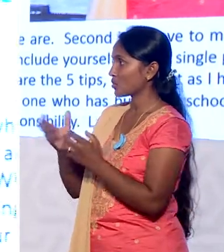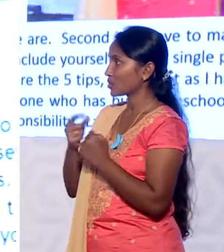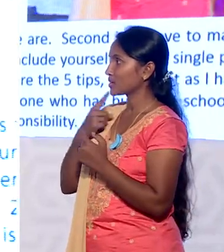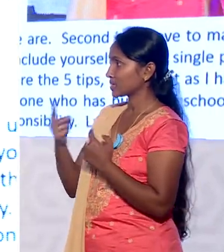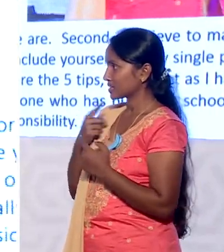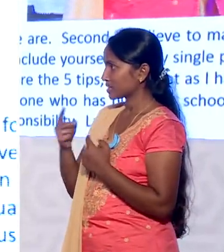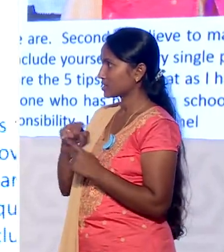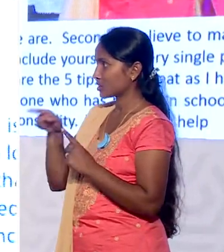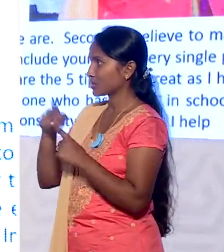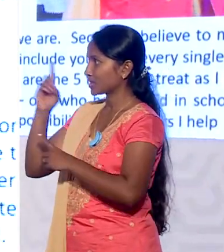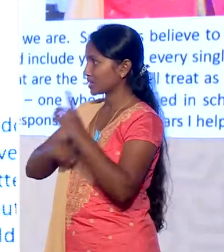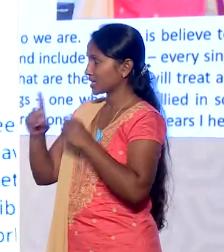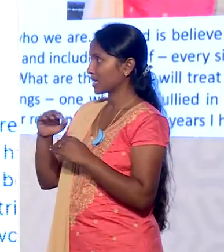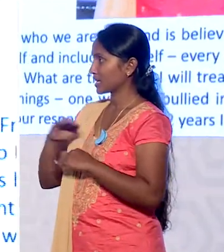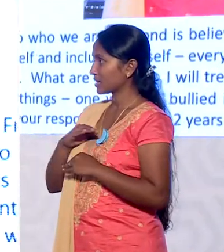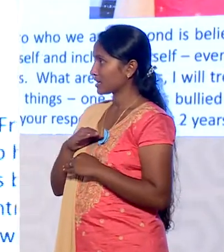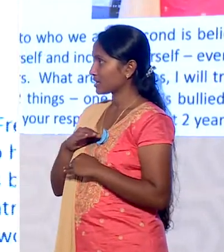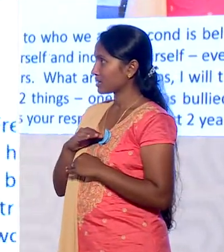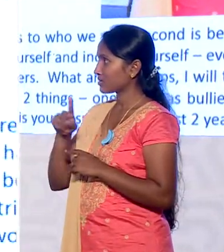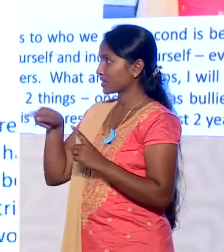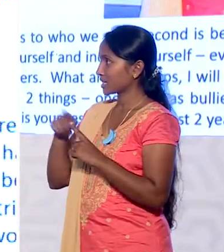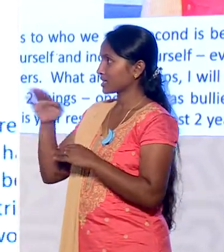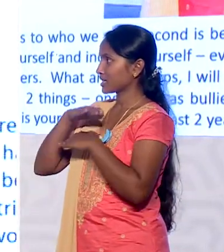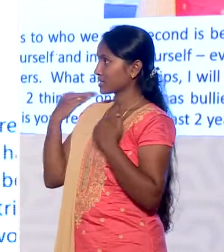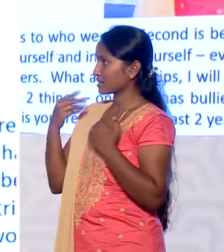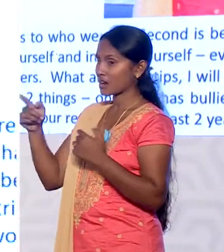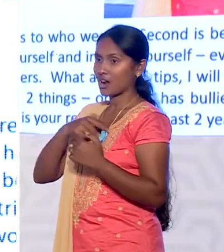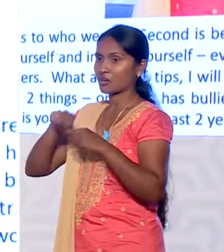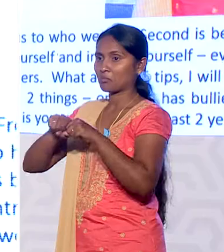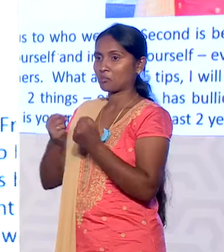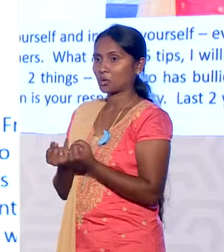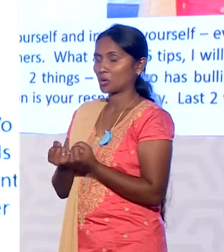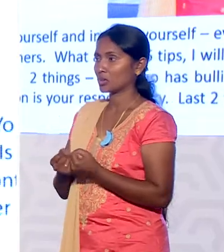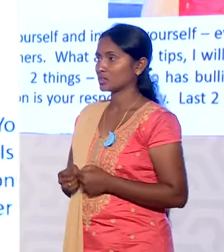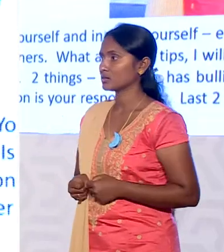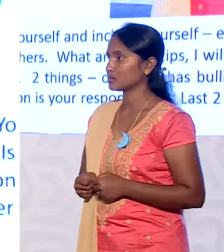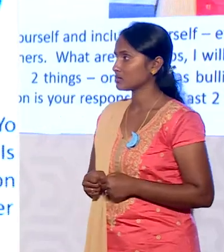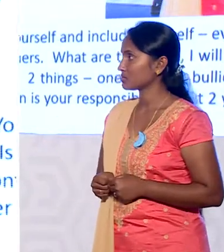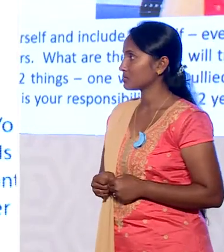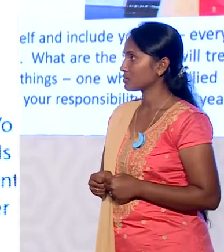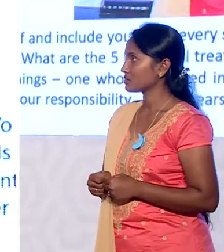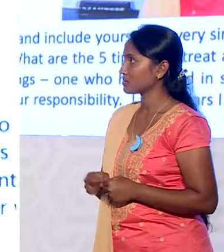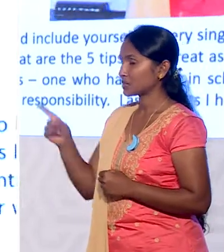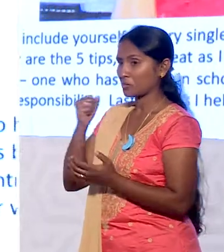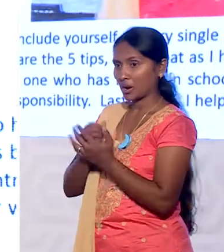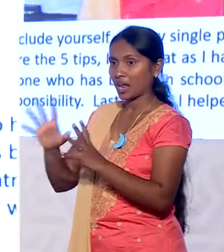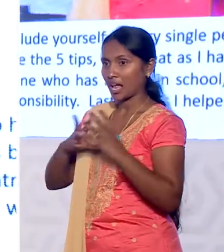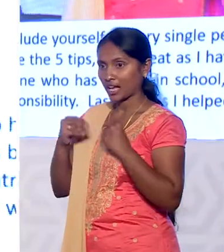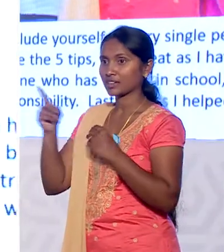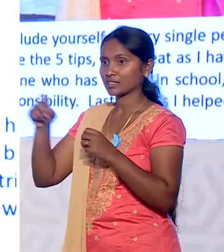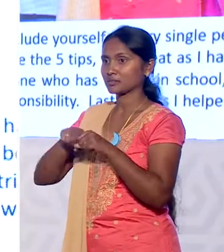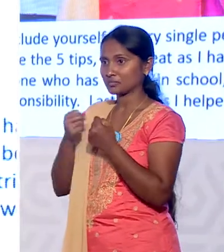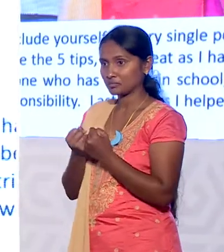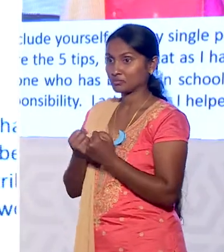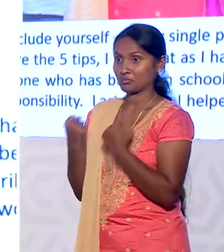see that I loved somebody enough that when they died, my heart broke. To really accept yourself, you have to be brave